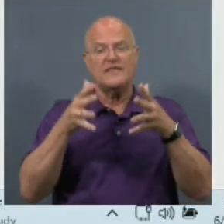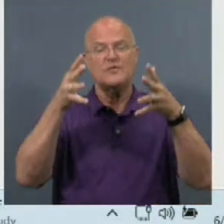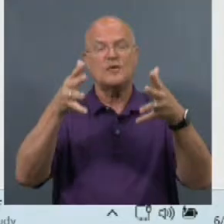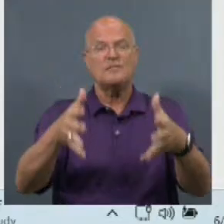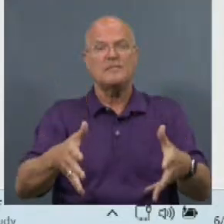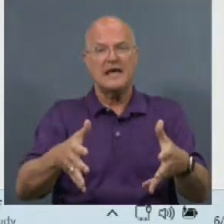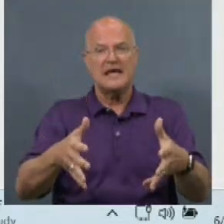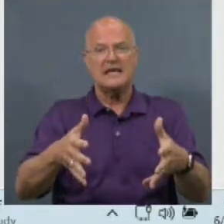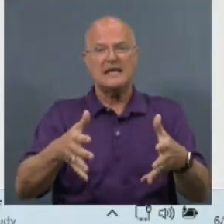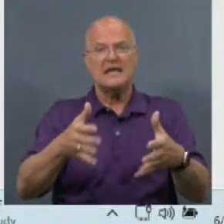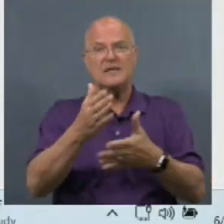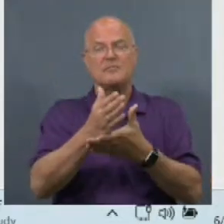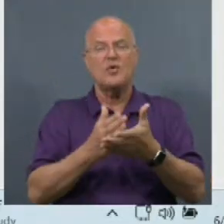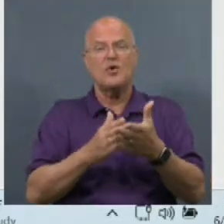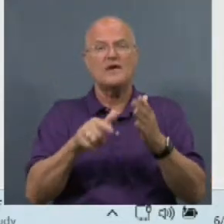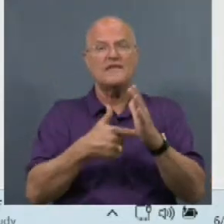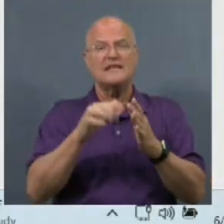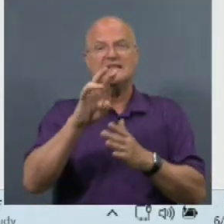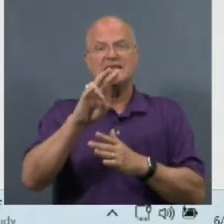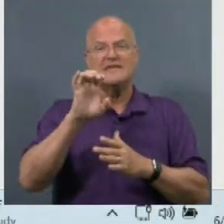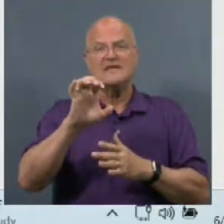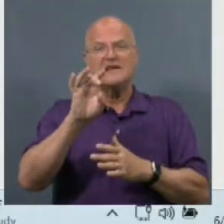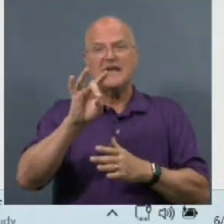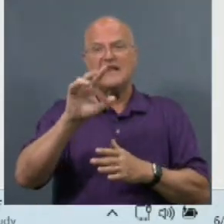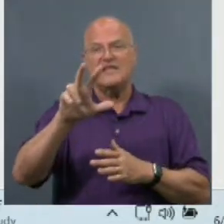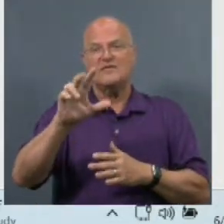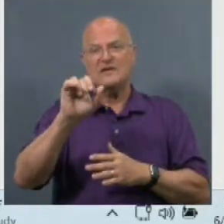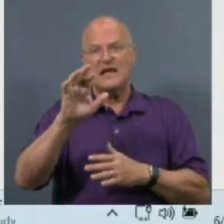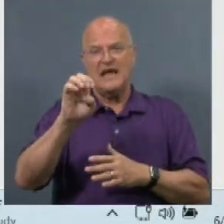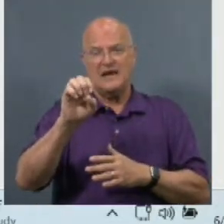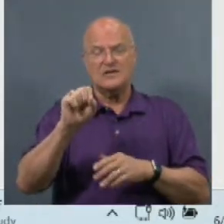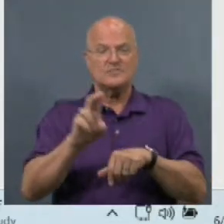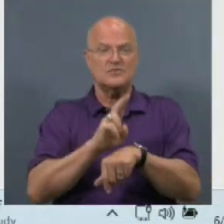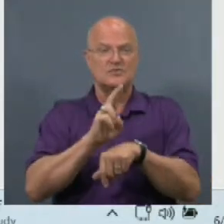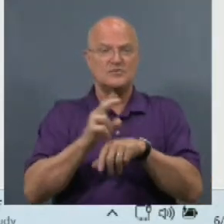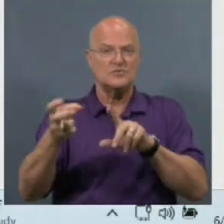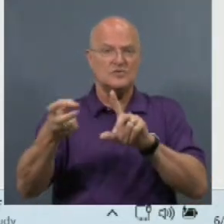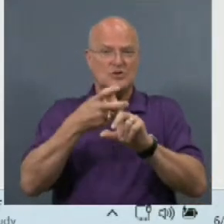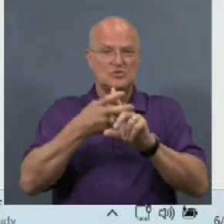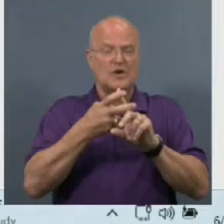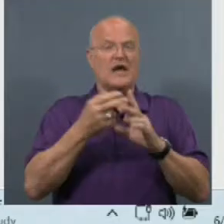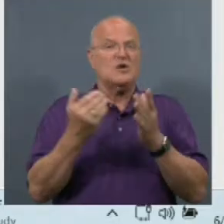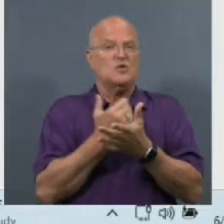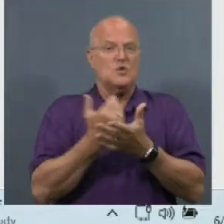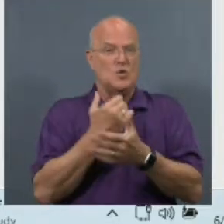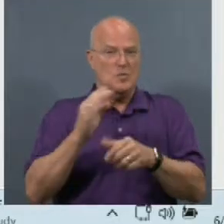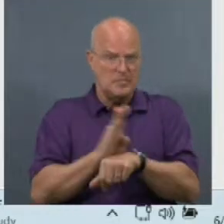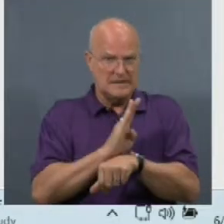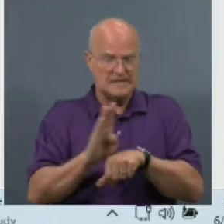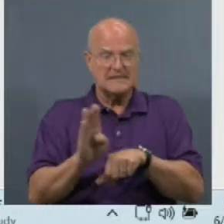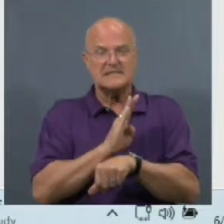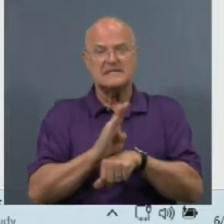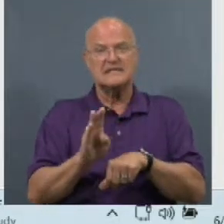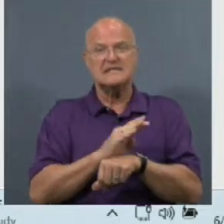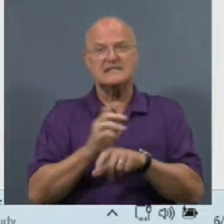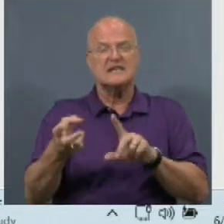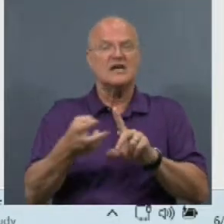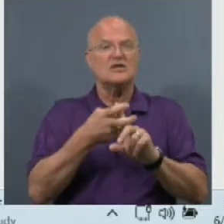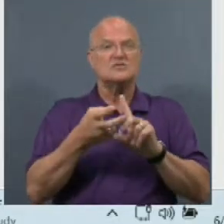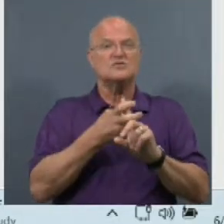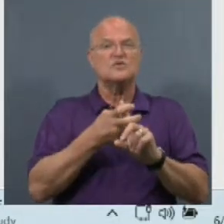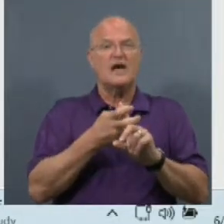remaining portion of the 783 acres can be used to attract new businesses,